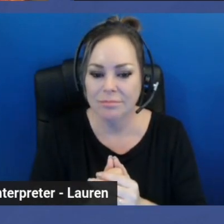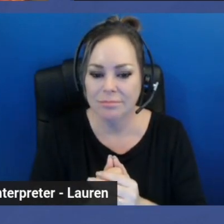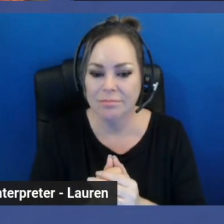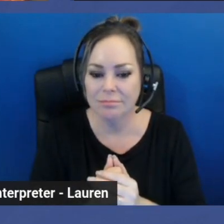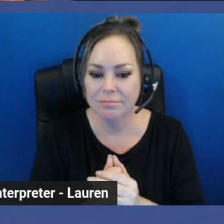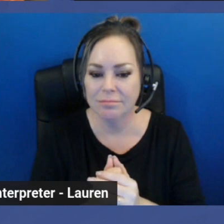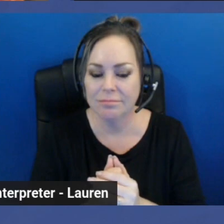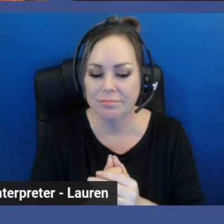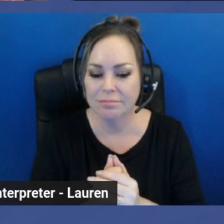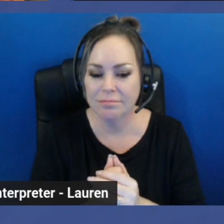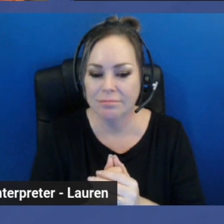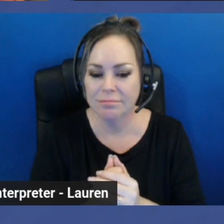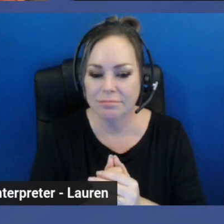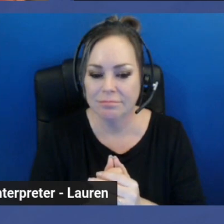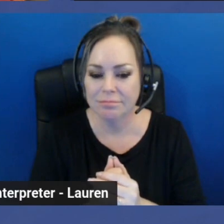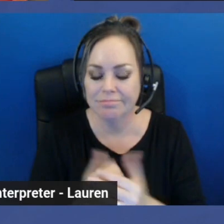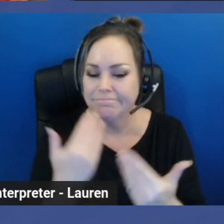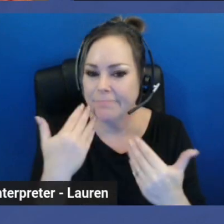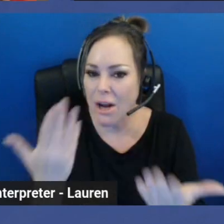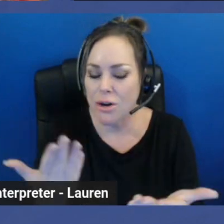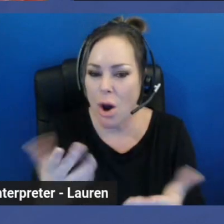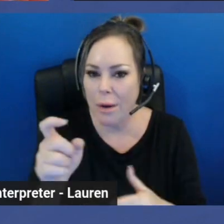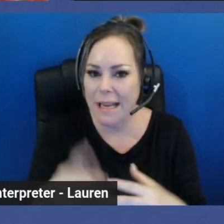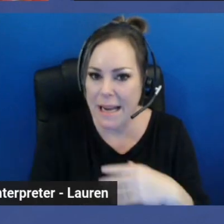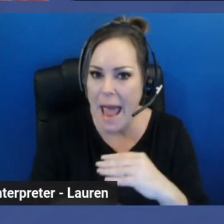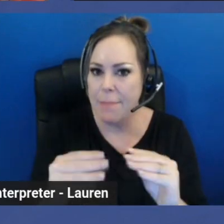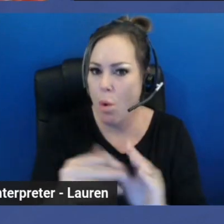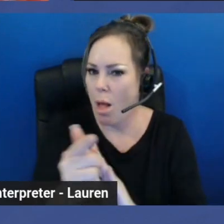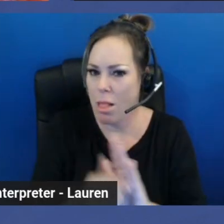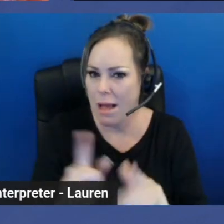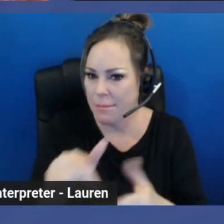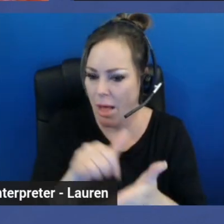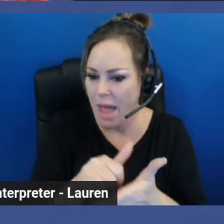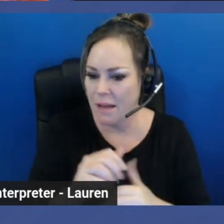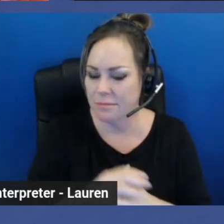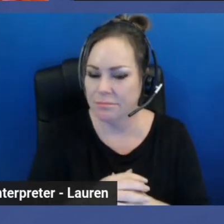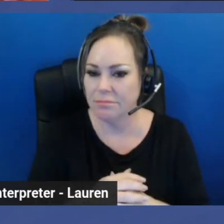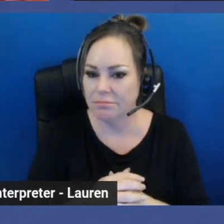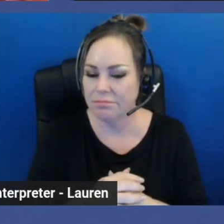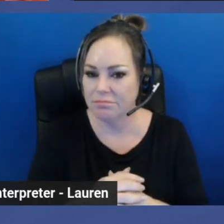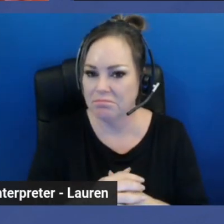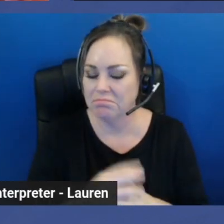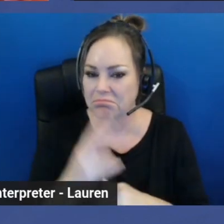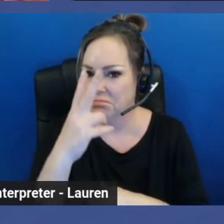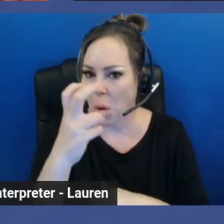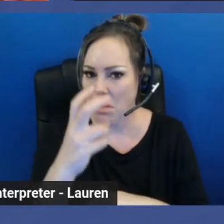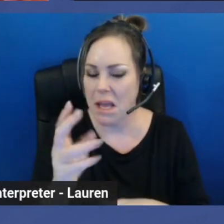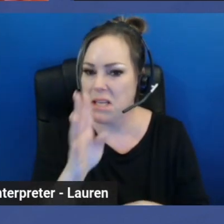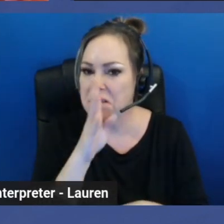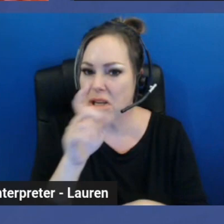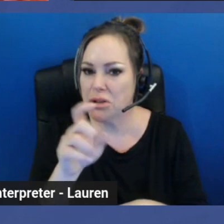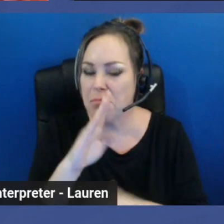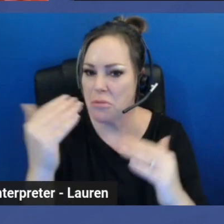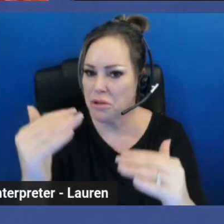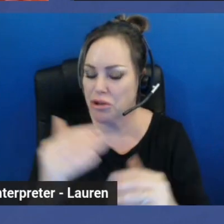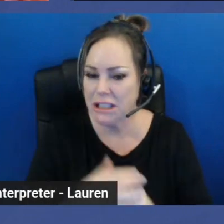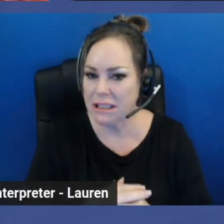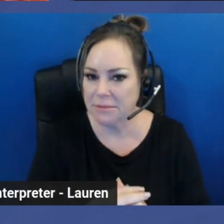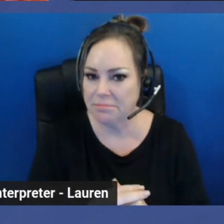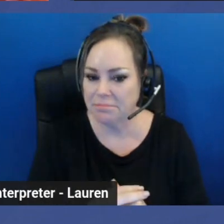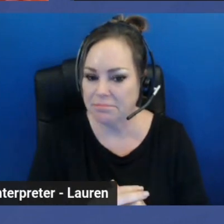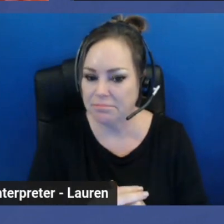I don't know that we need any more laws. I don't think speech should be restricted.